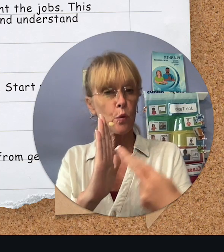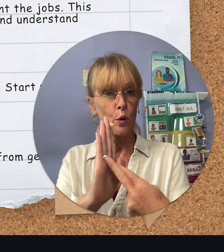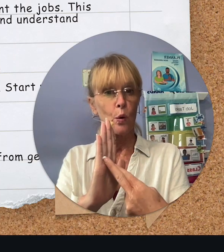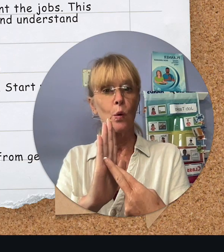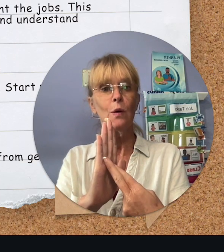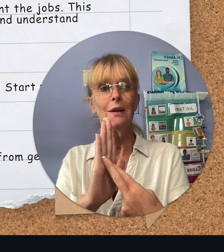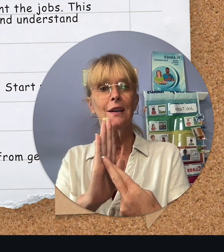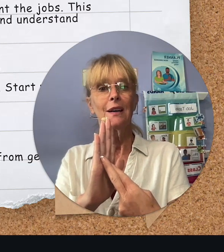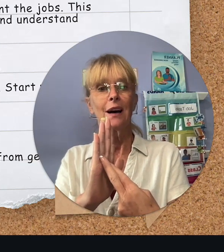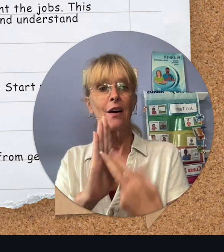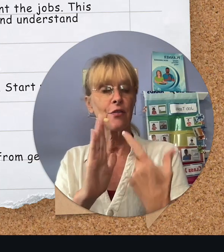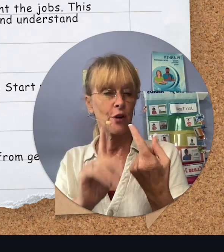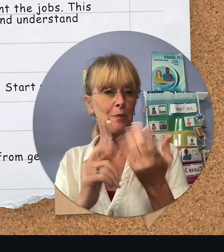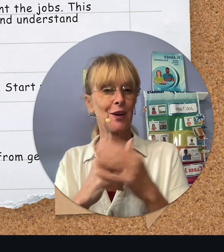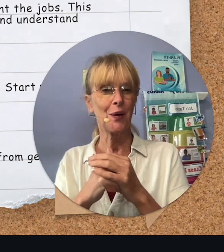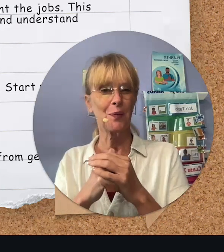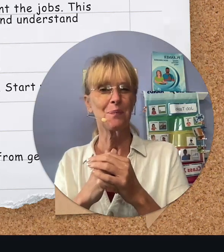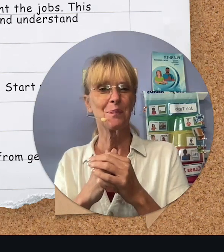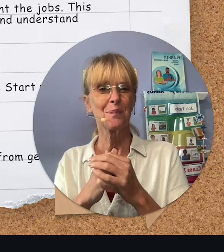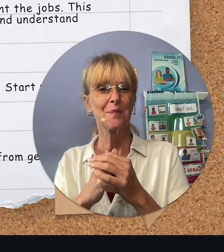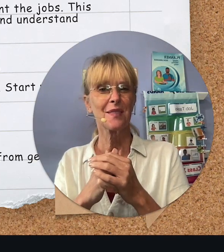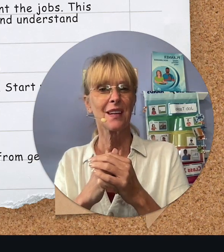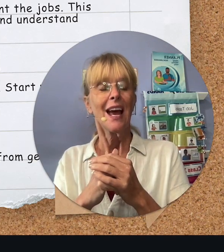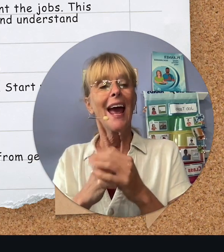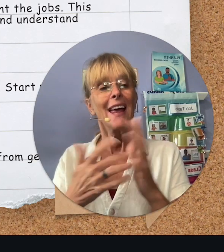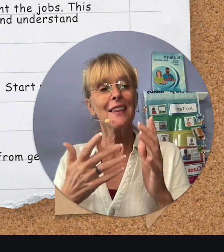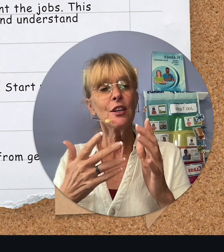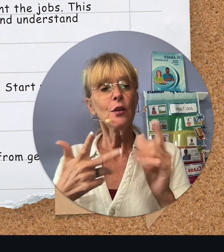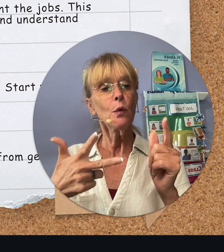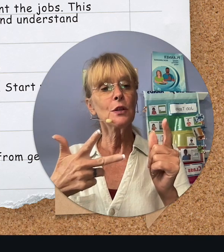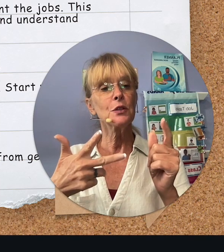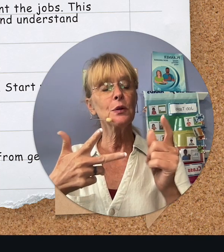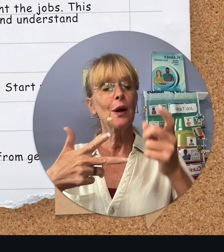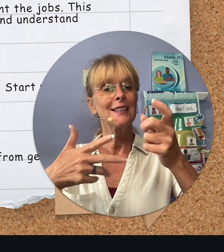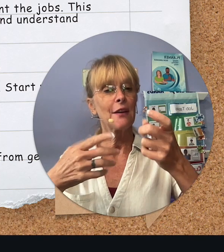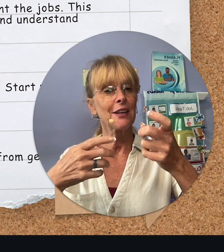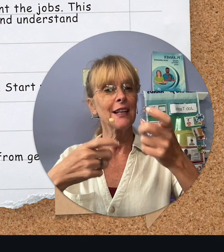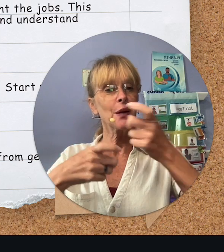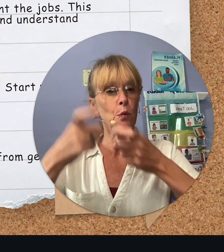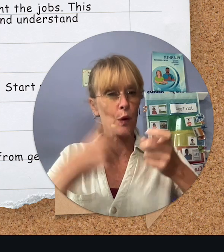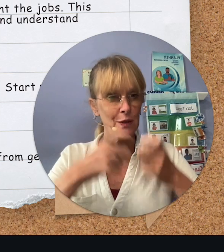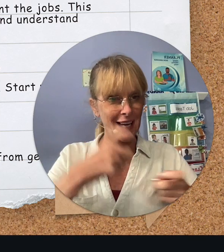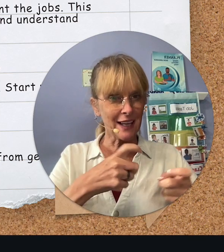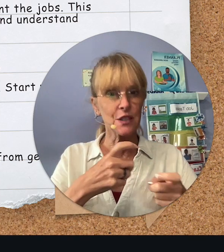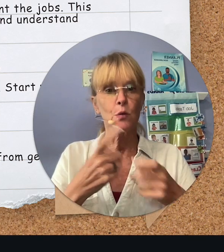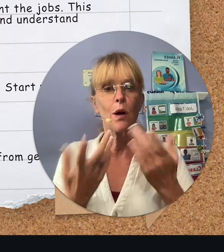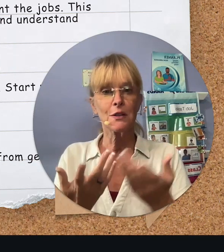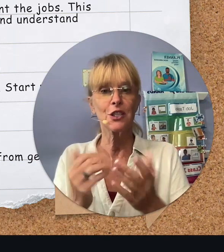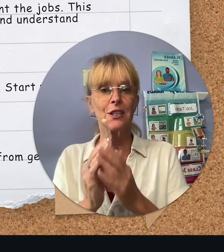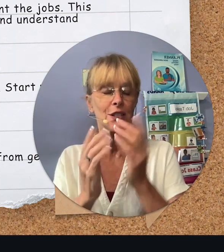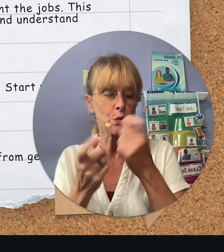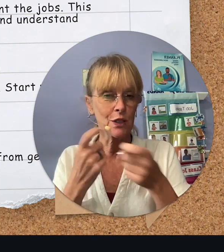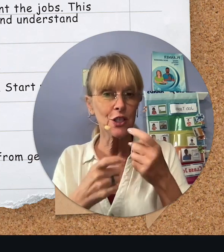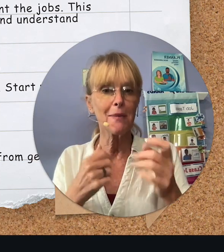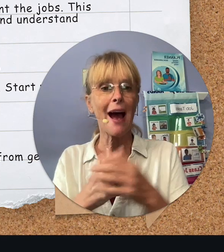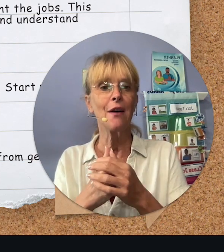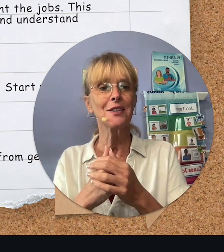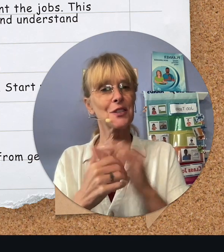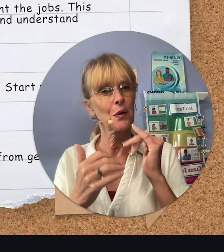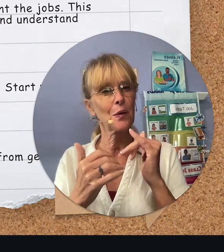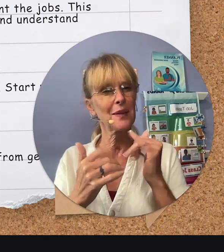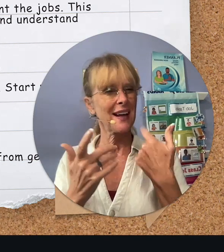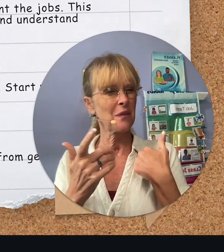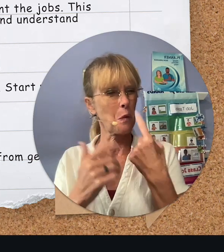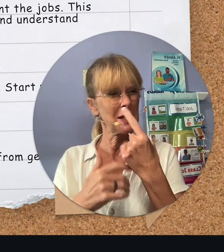the role from you. And then you want to definitely rotate, switch them